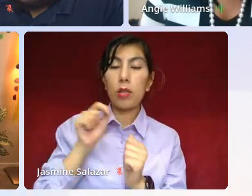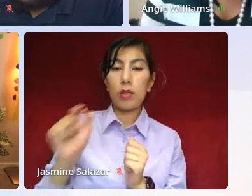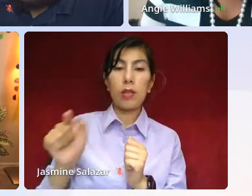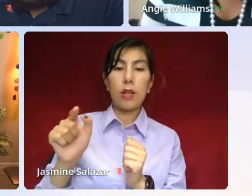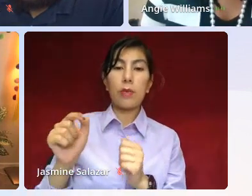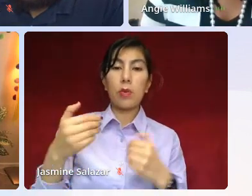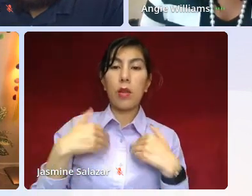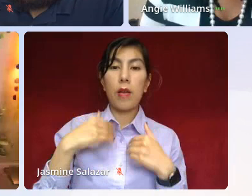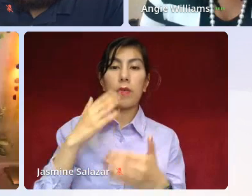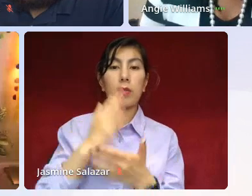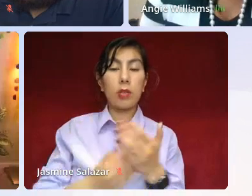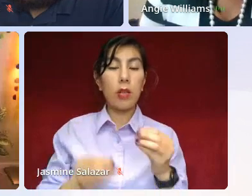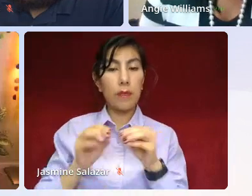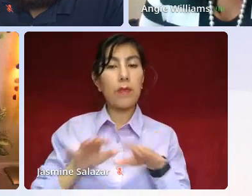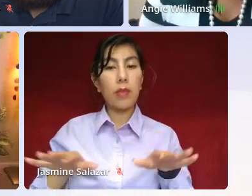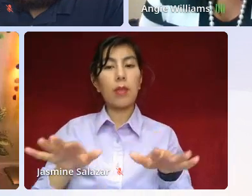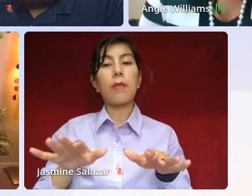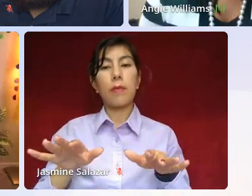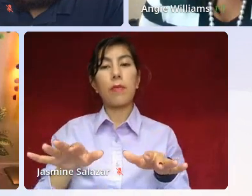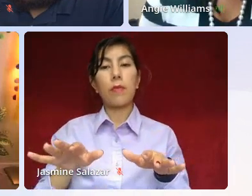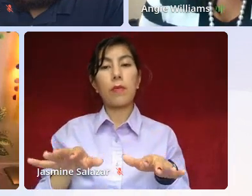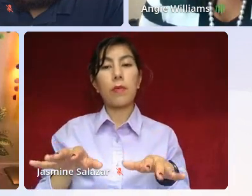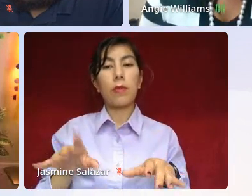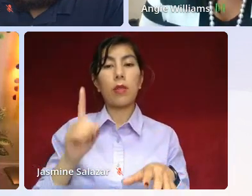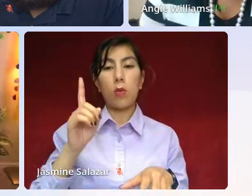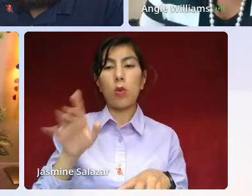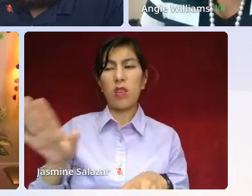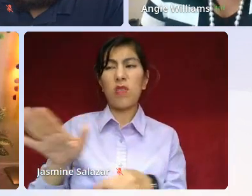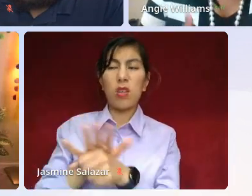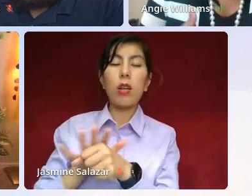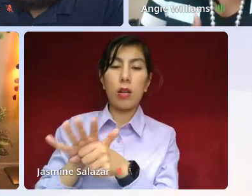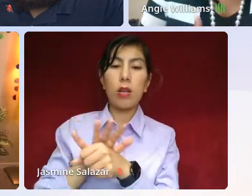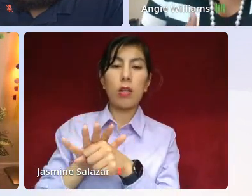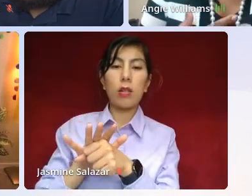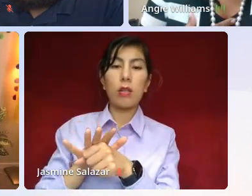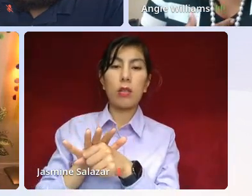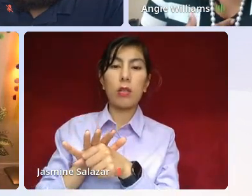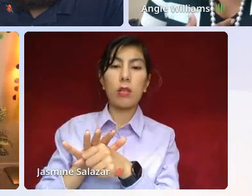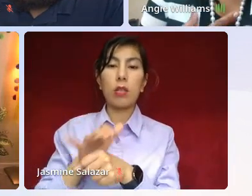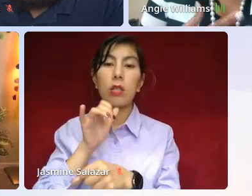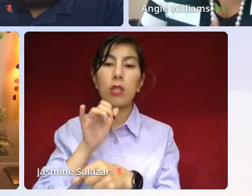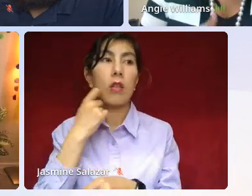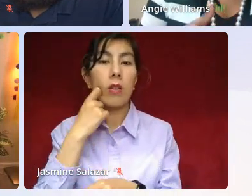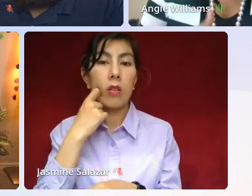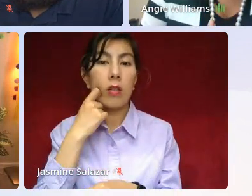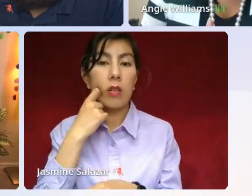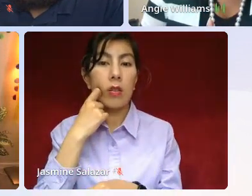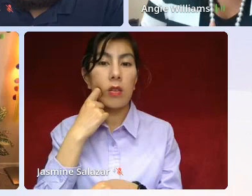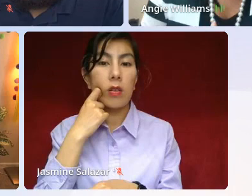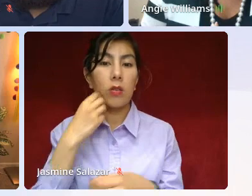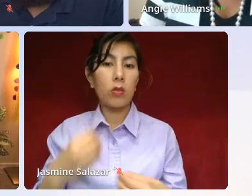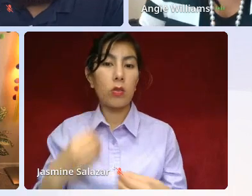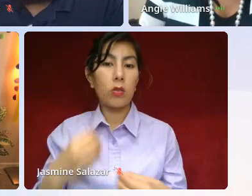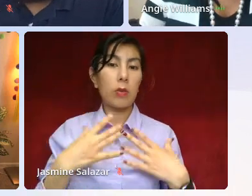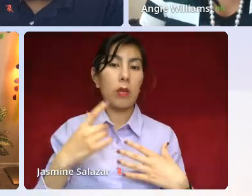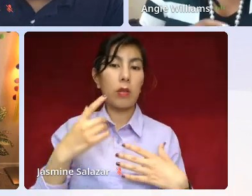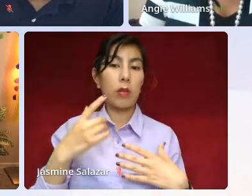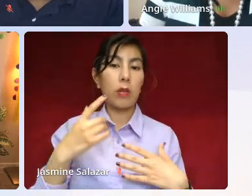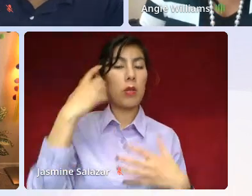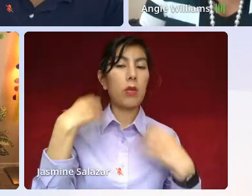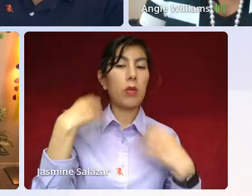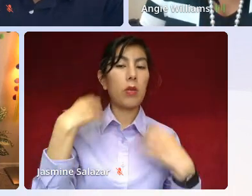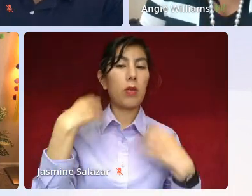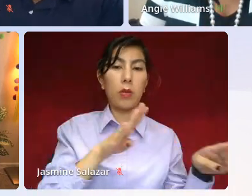some space at one of their locations, and it is not just Aspire with mental health, behavioral health. There